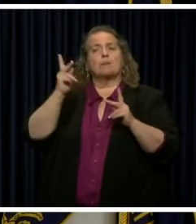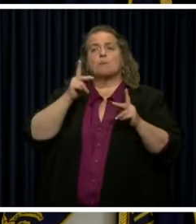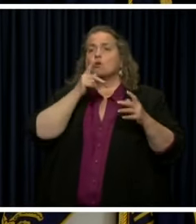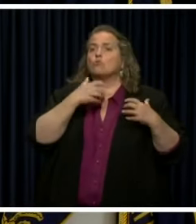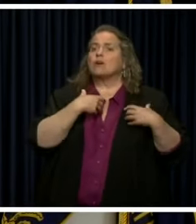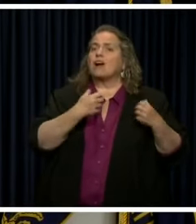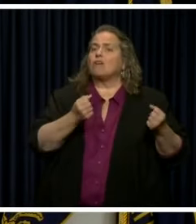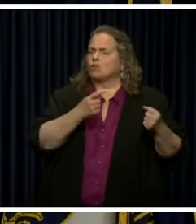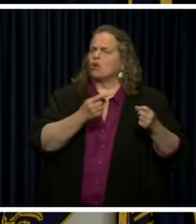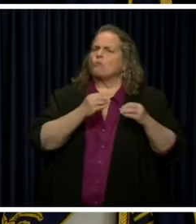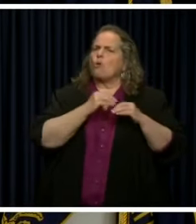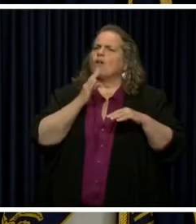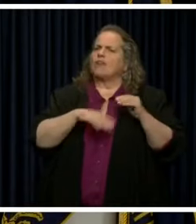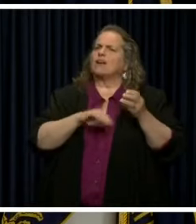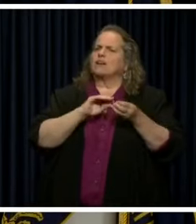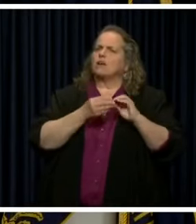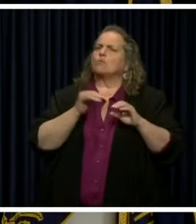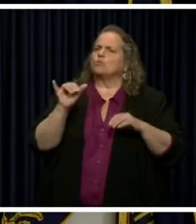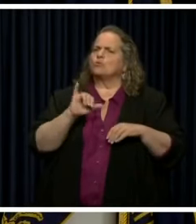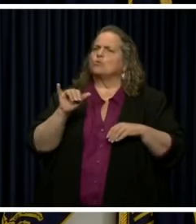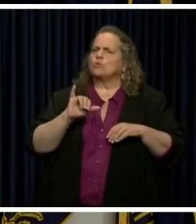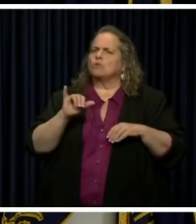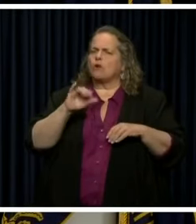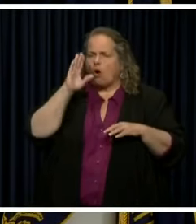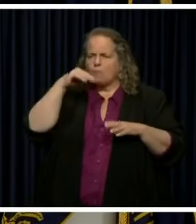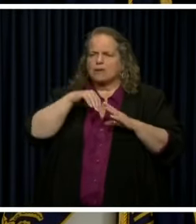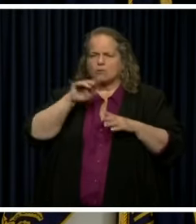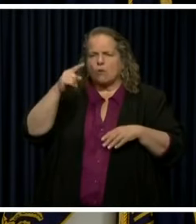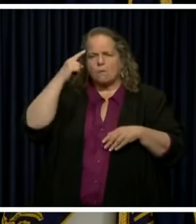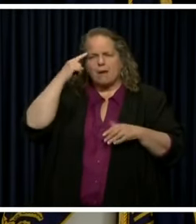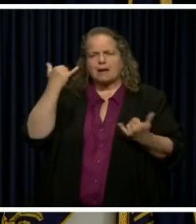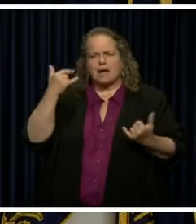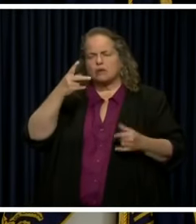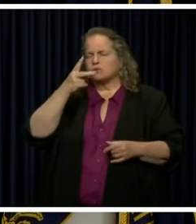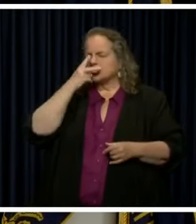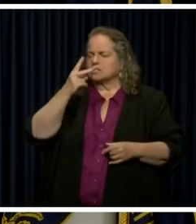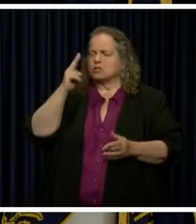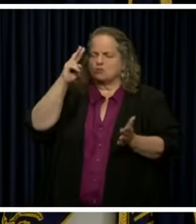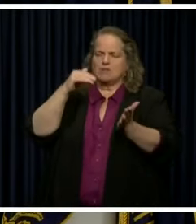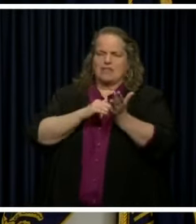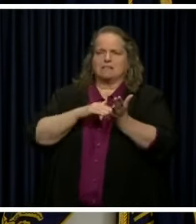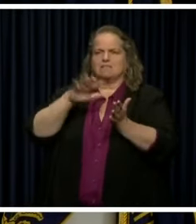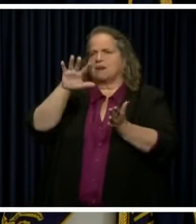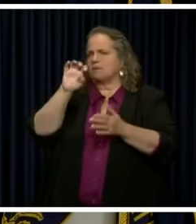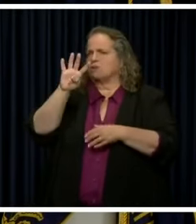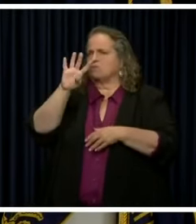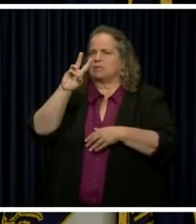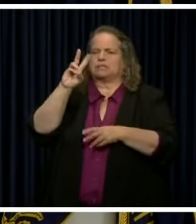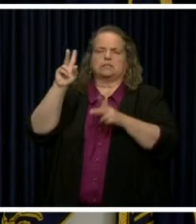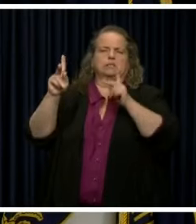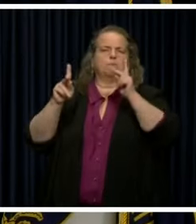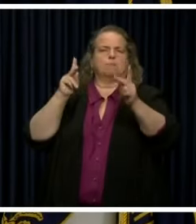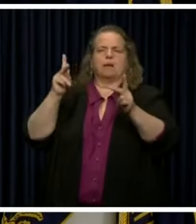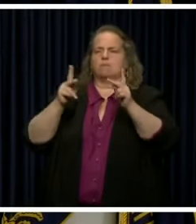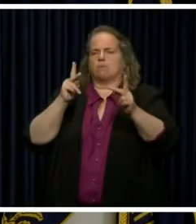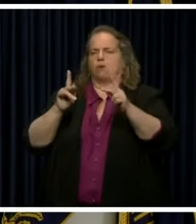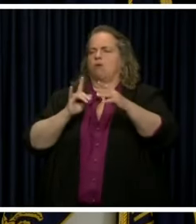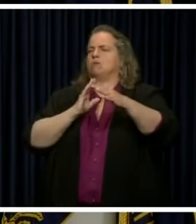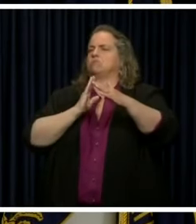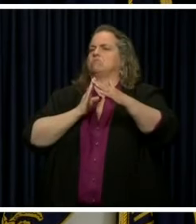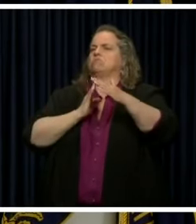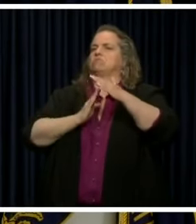too. So I hope in your mind right now, you're seeing 2,546 people going through that